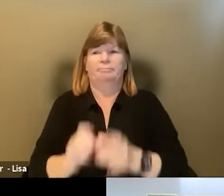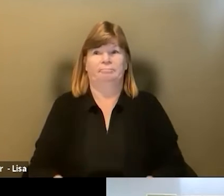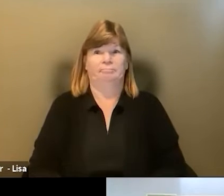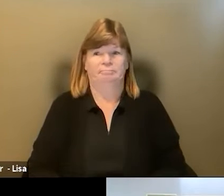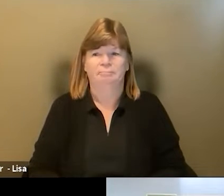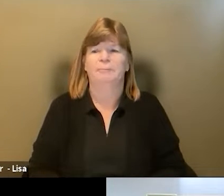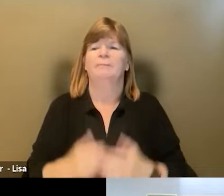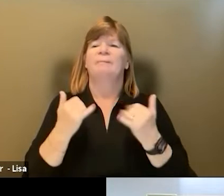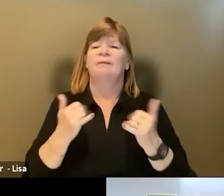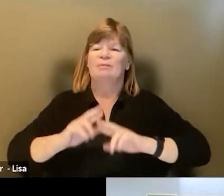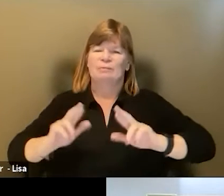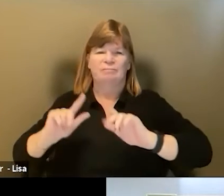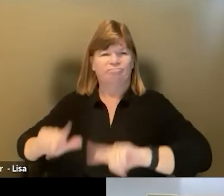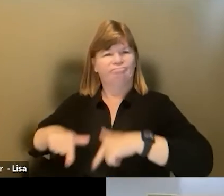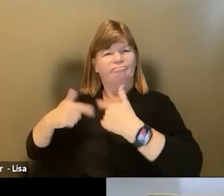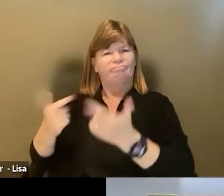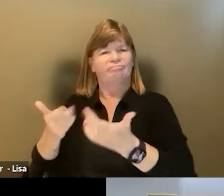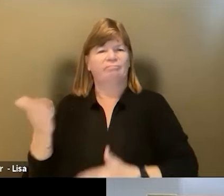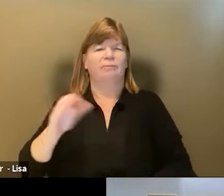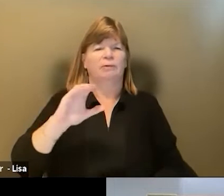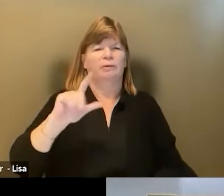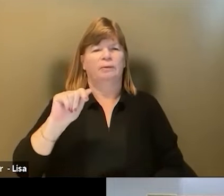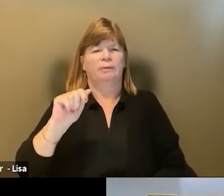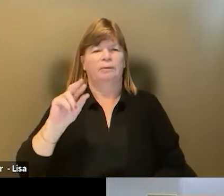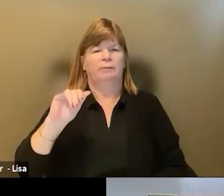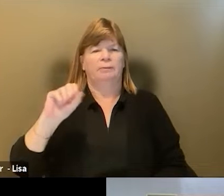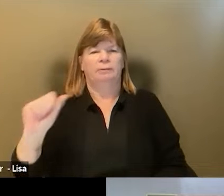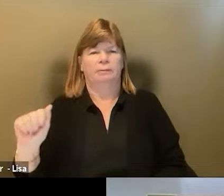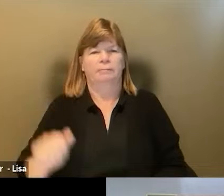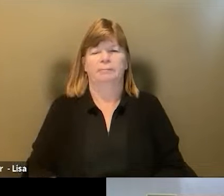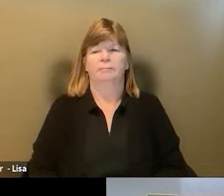So with that, I will turn it over to Clarissa.